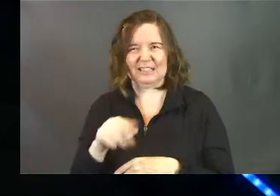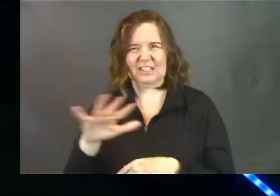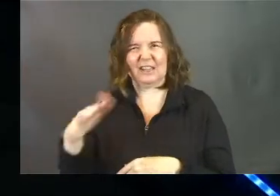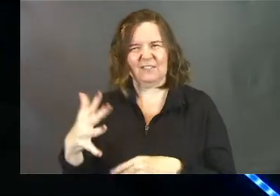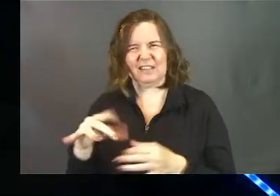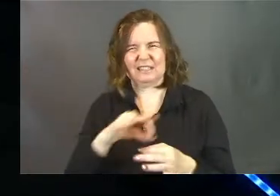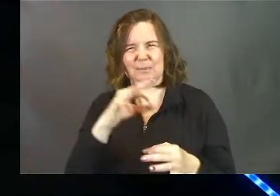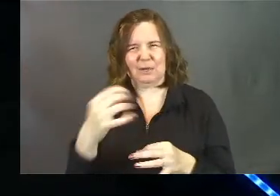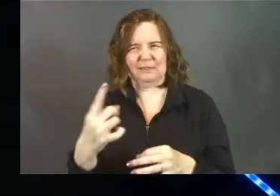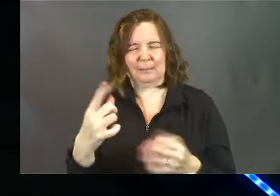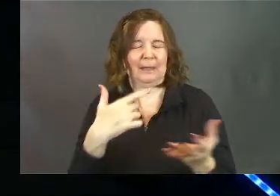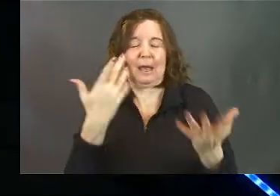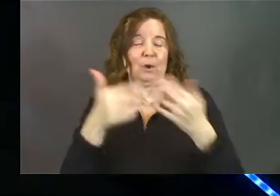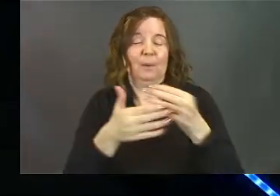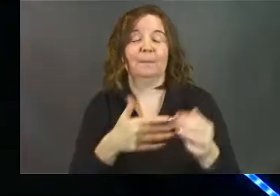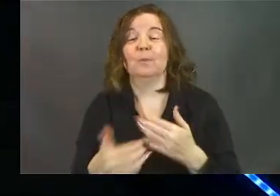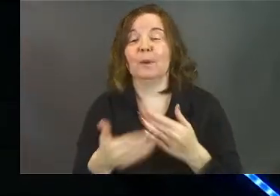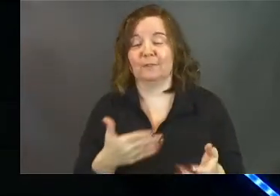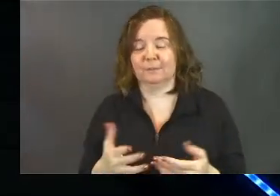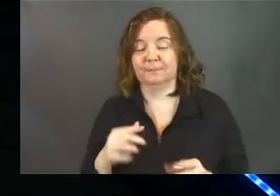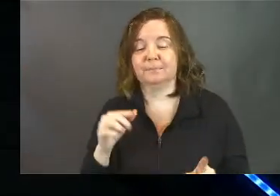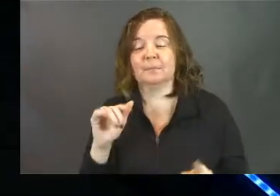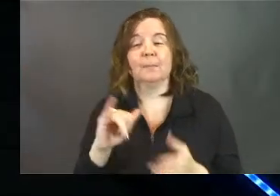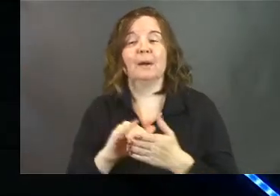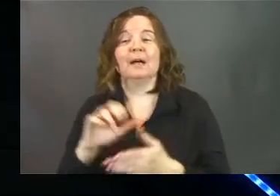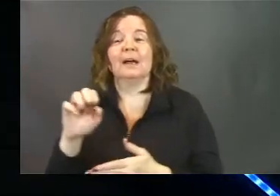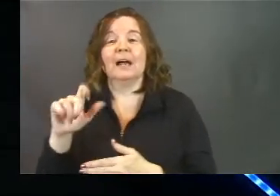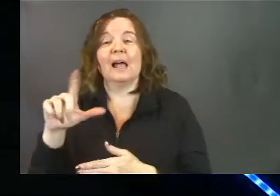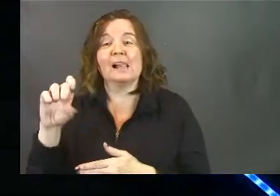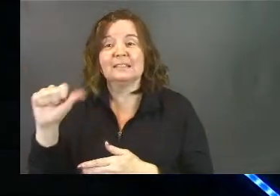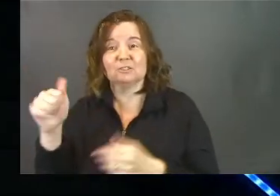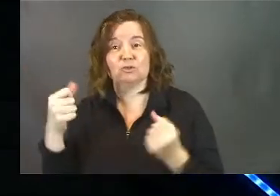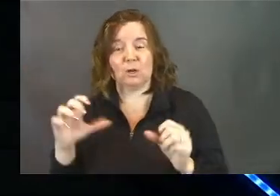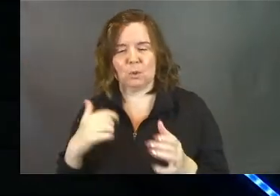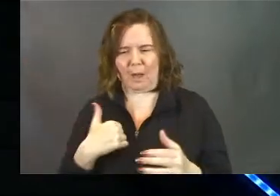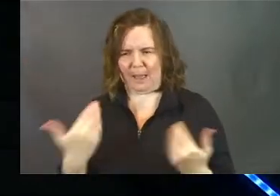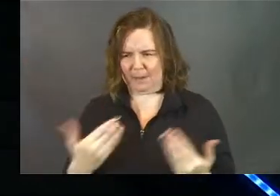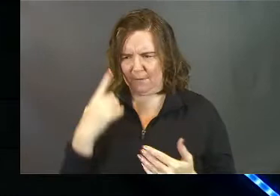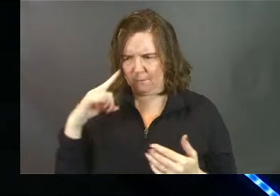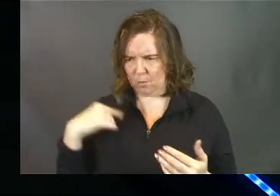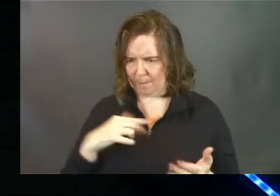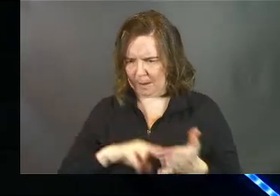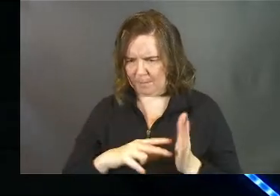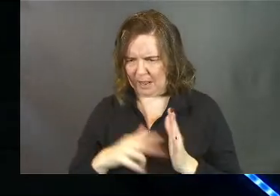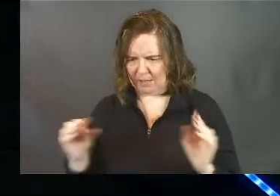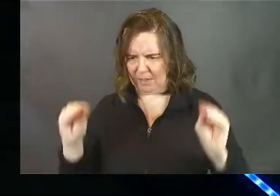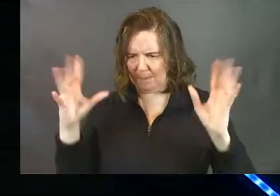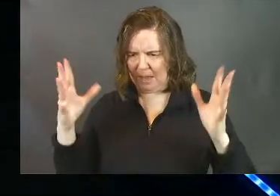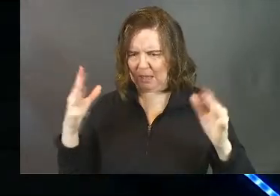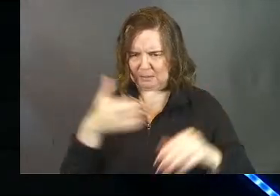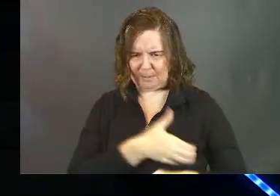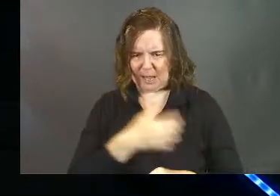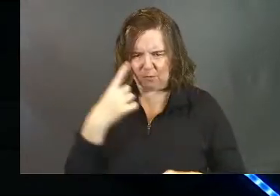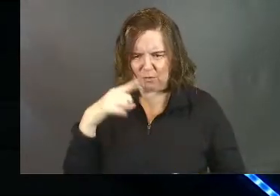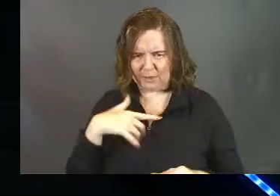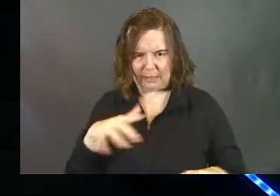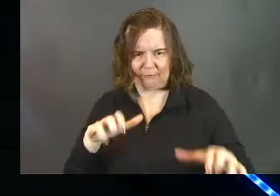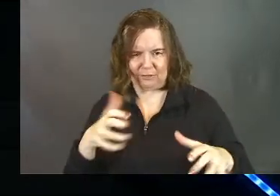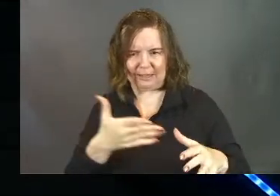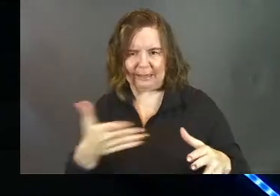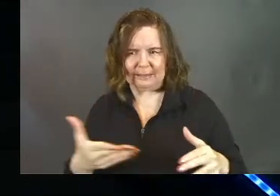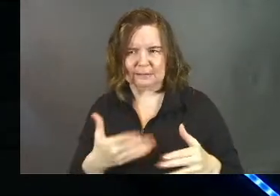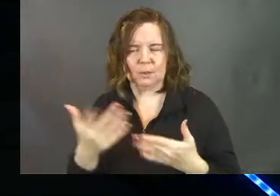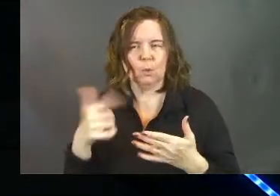fifth spirit of something, and I don't know, but whatever. But that's what Elsa's trying to do, right? What am I here for? Why do I have this magical power that I can freeze things,